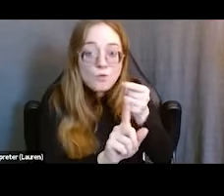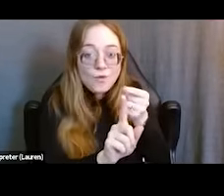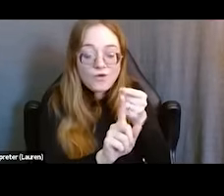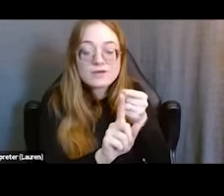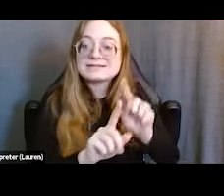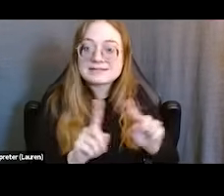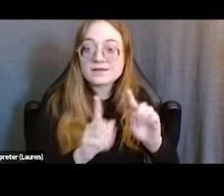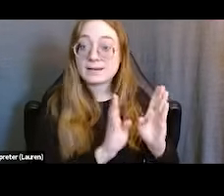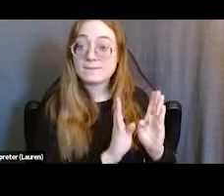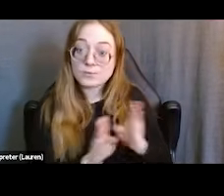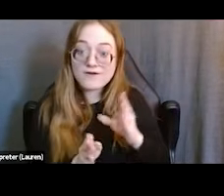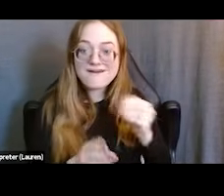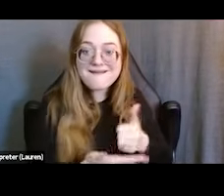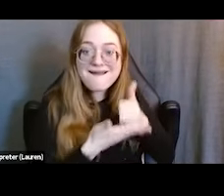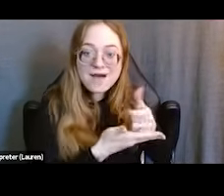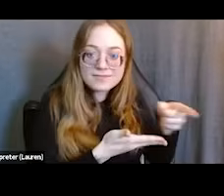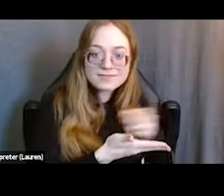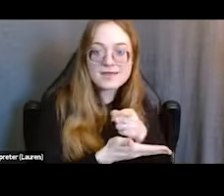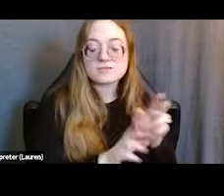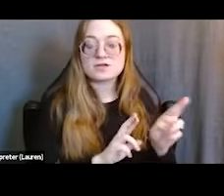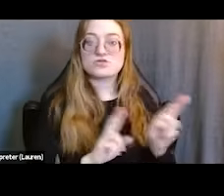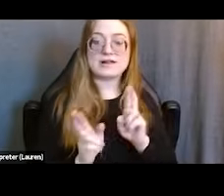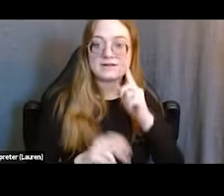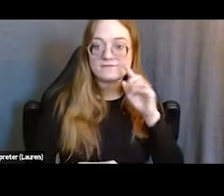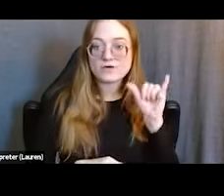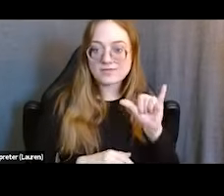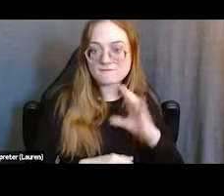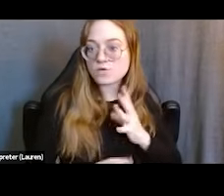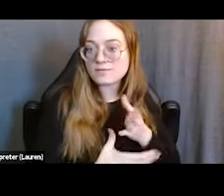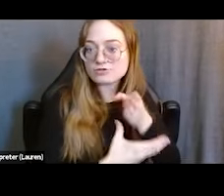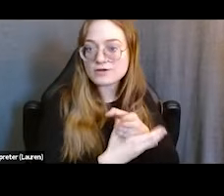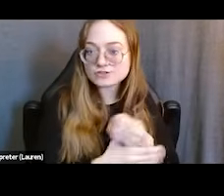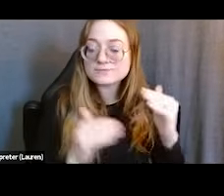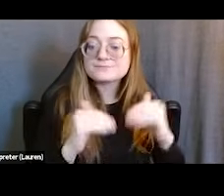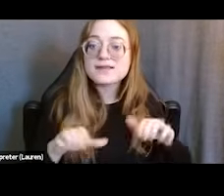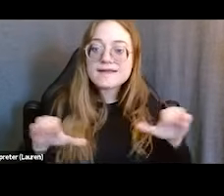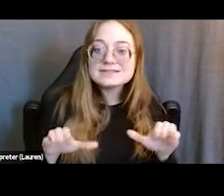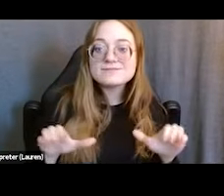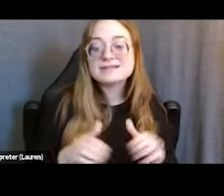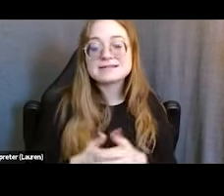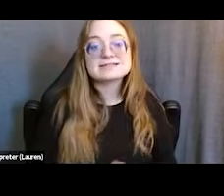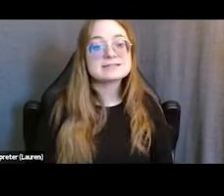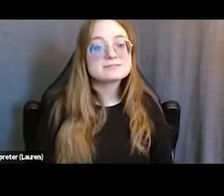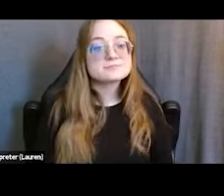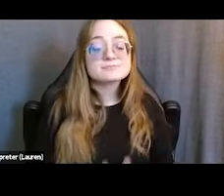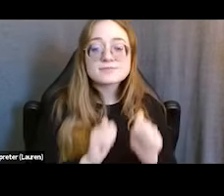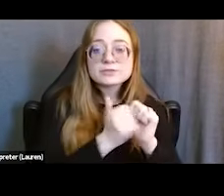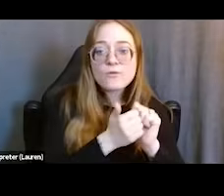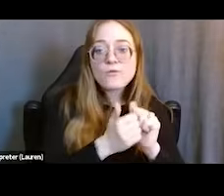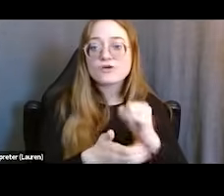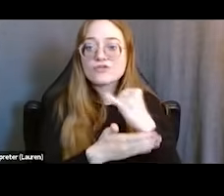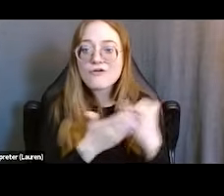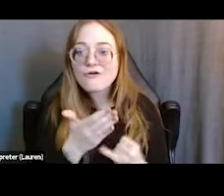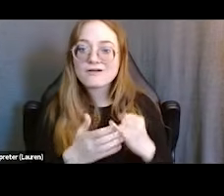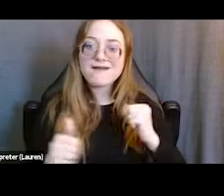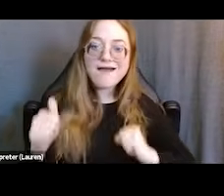prepare and help young people prepare for that. There's reconnection with activities such as sporting activities, arts, acting, that there's